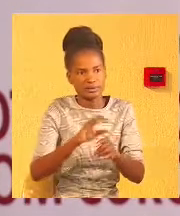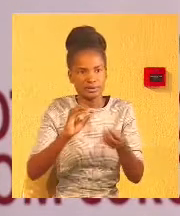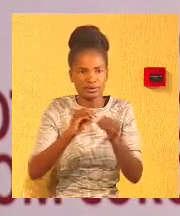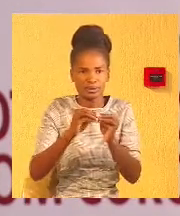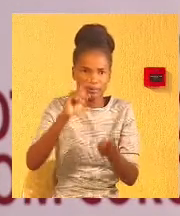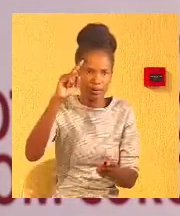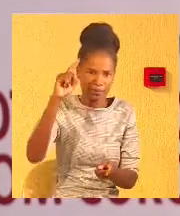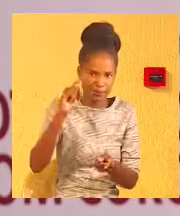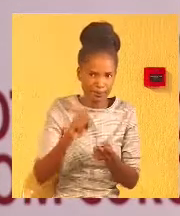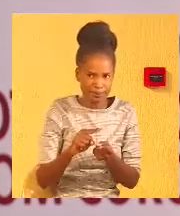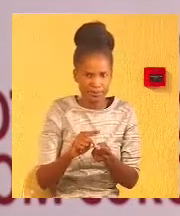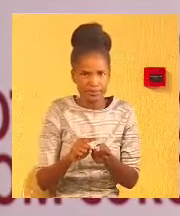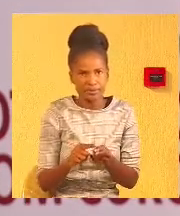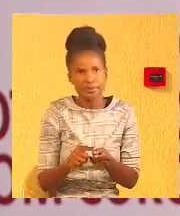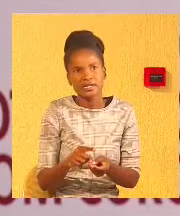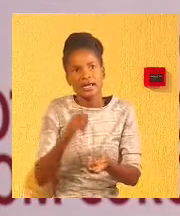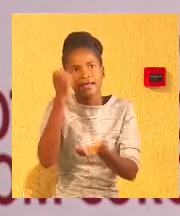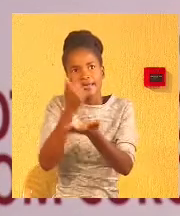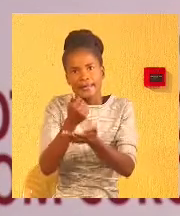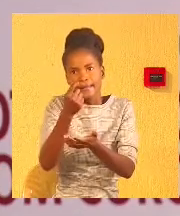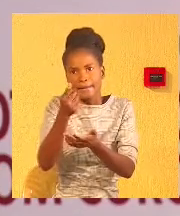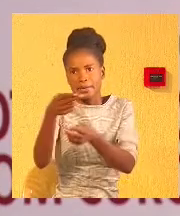with different banking